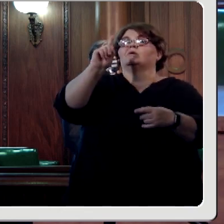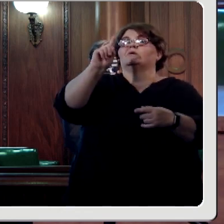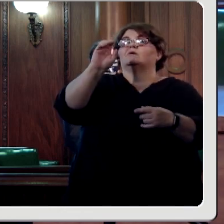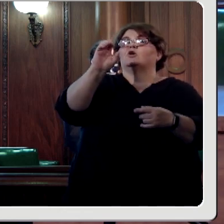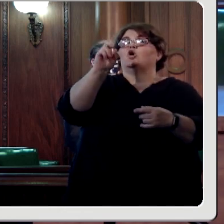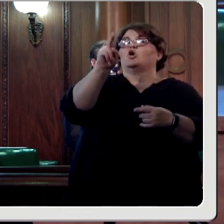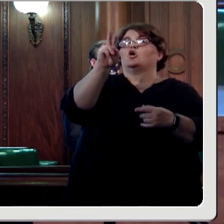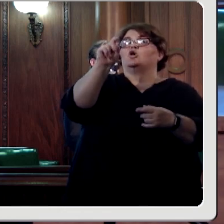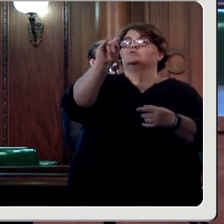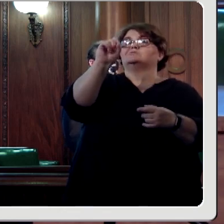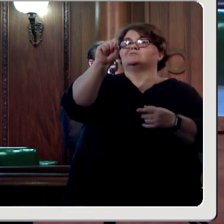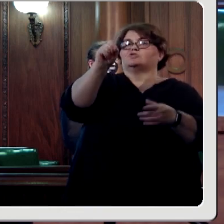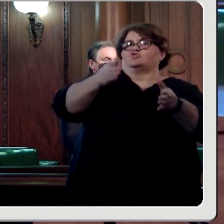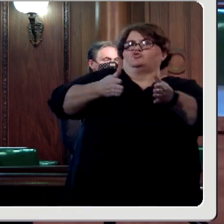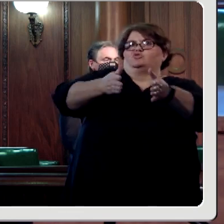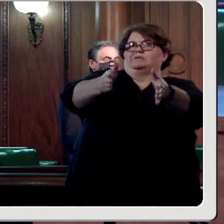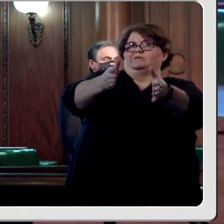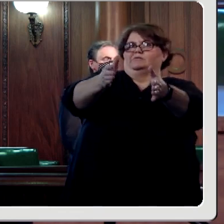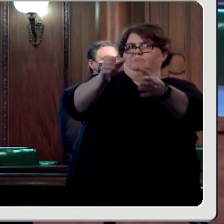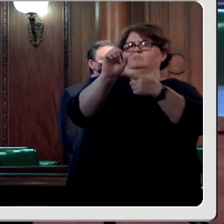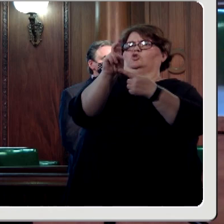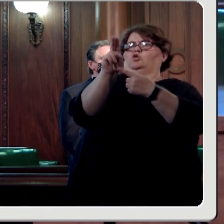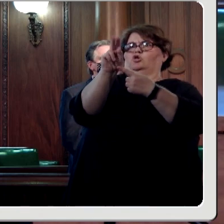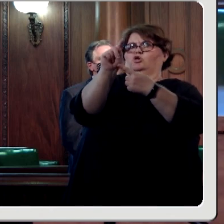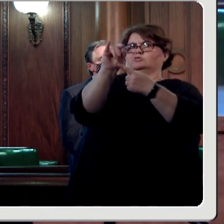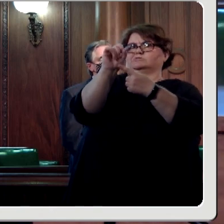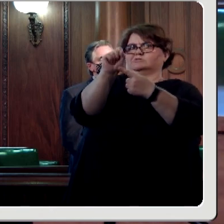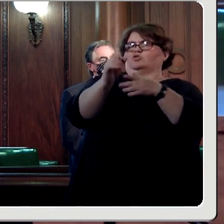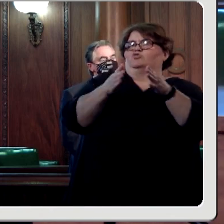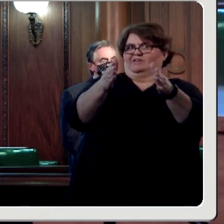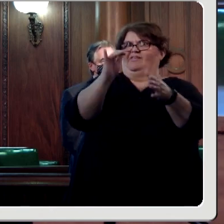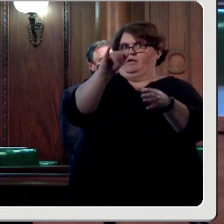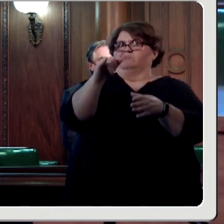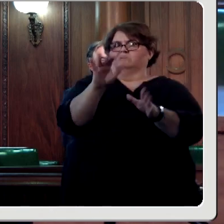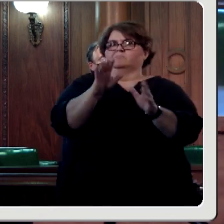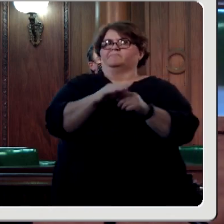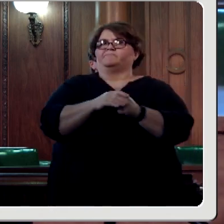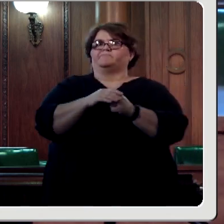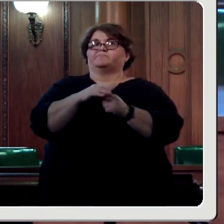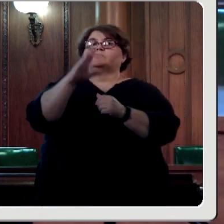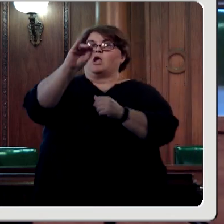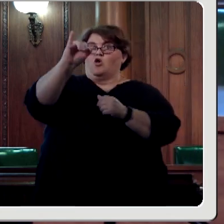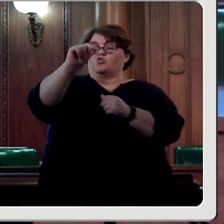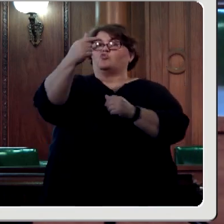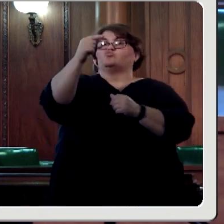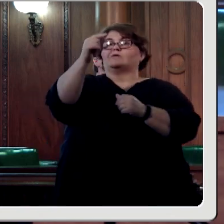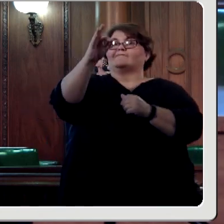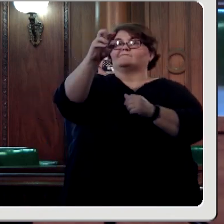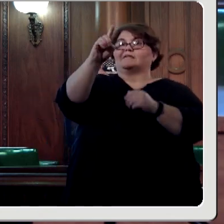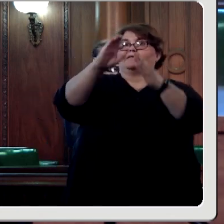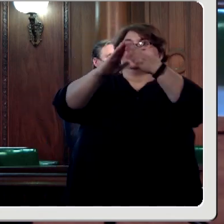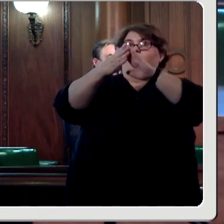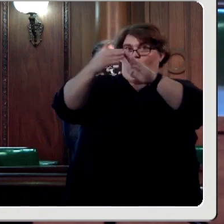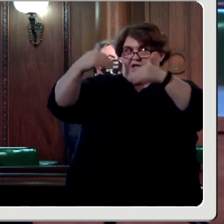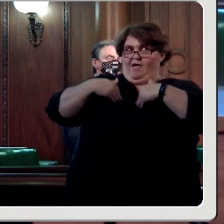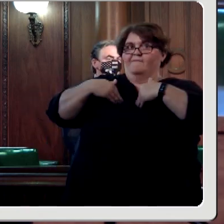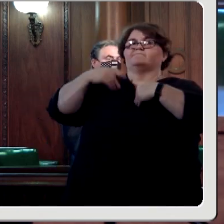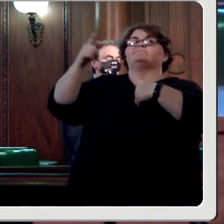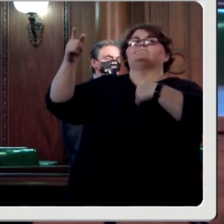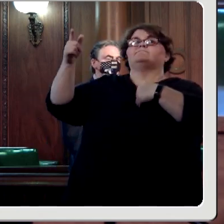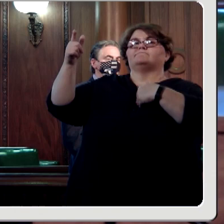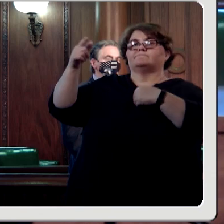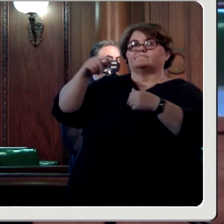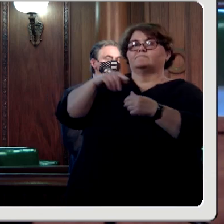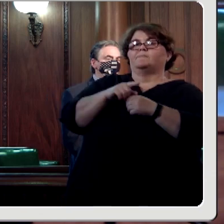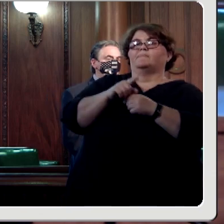additional testing site with the same capacity in Greenfield at 164 High Street in